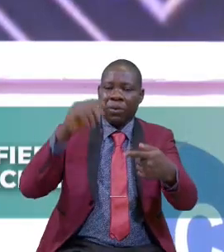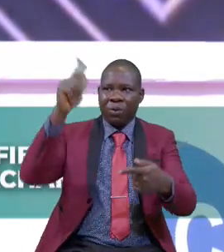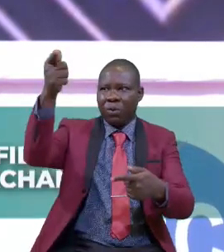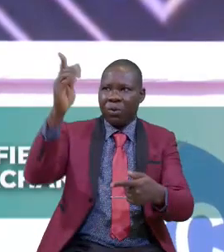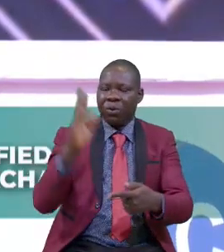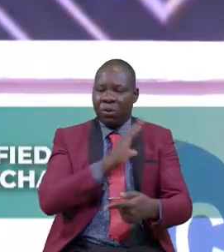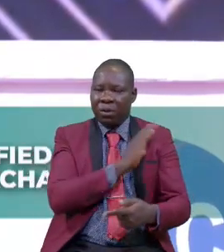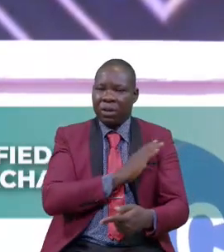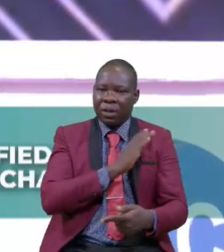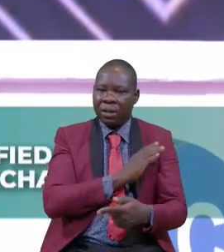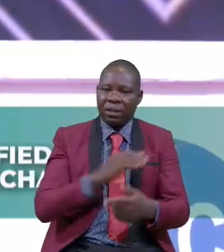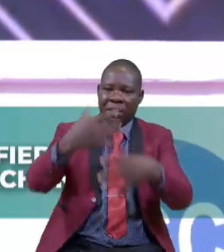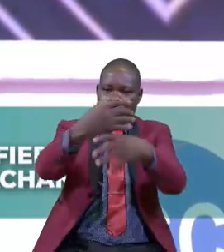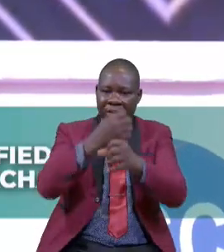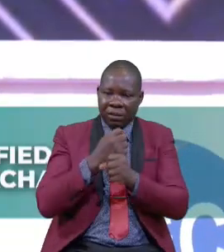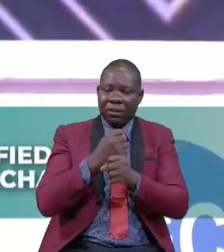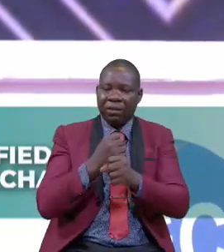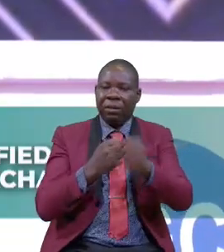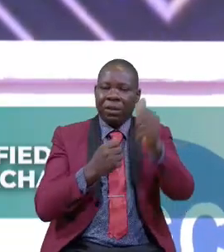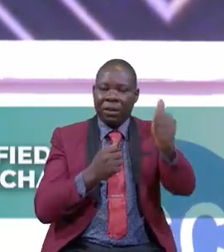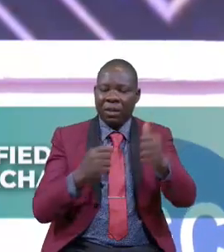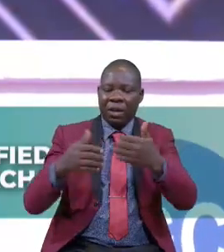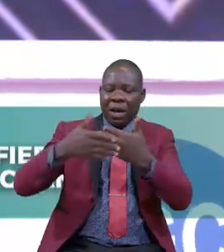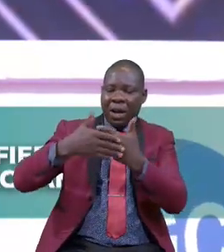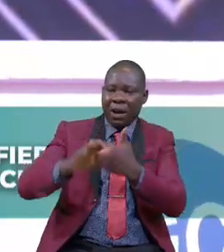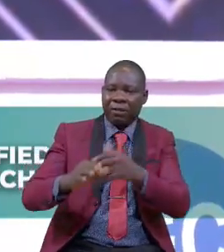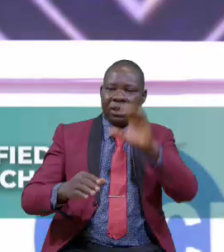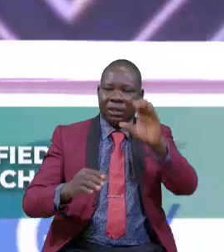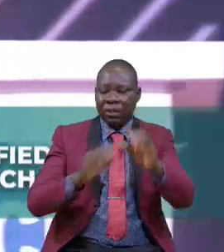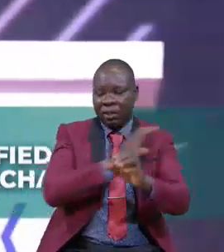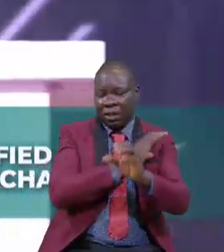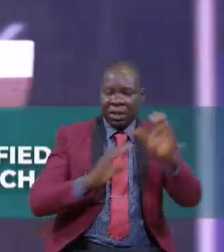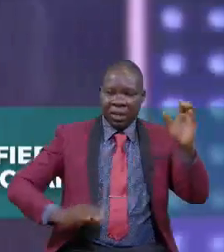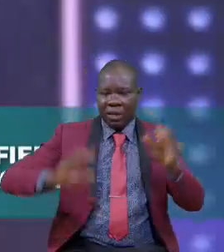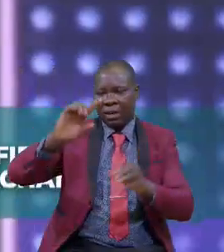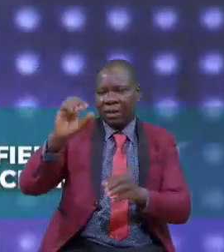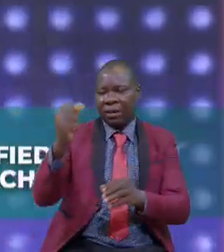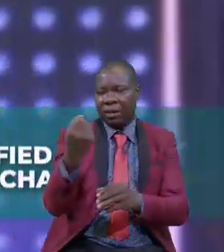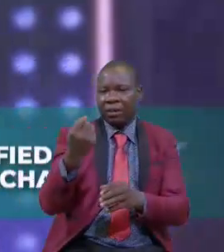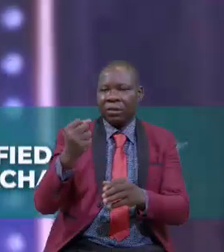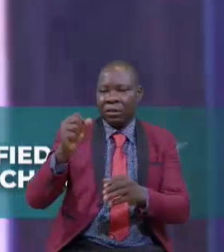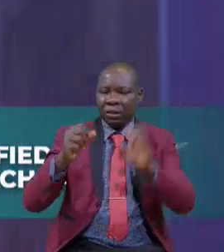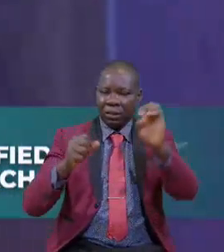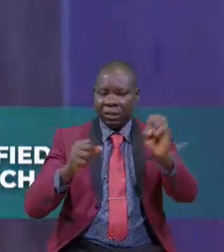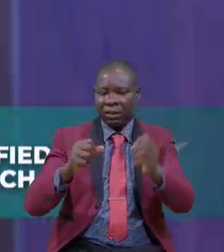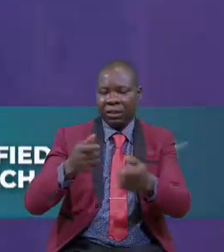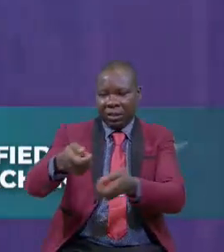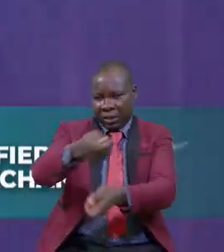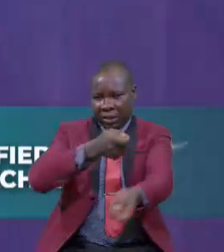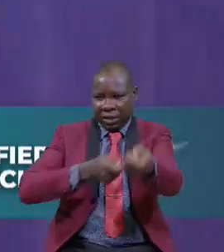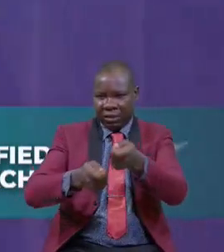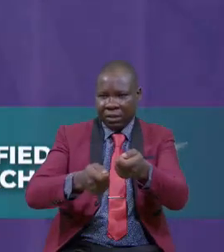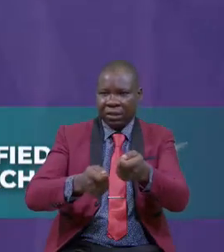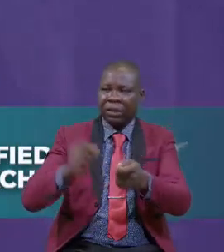after Christ's exchange. He came to this world. He brought what he had, and he took what